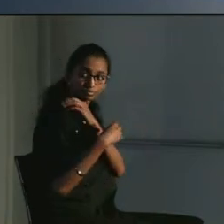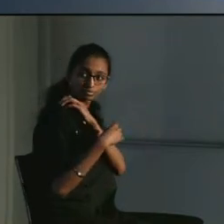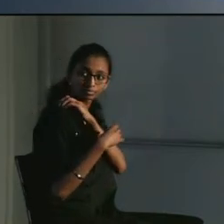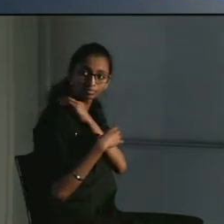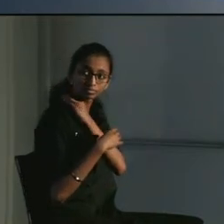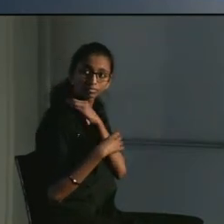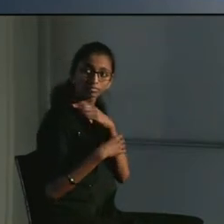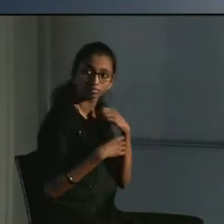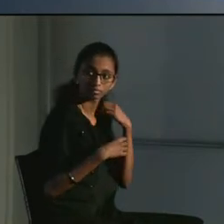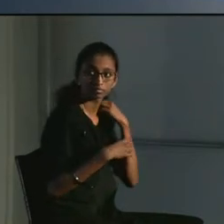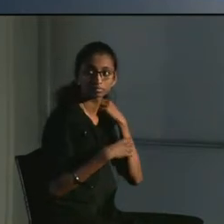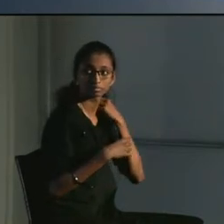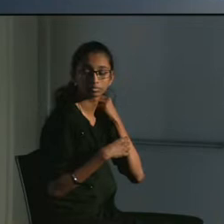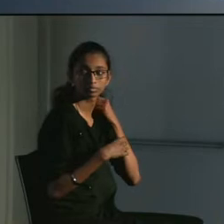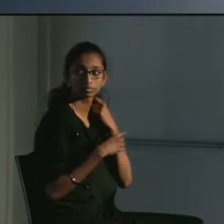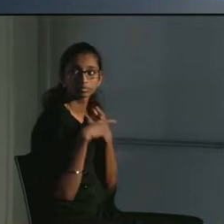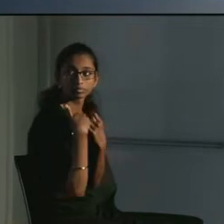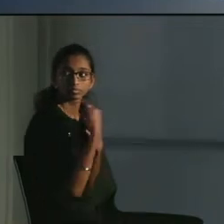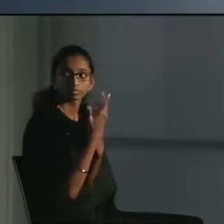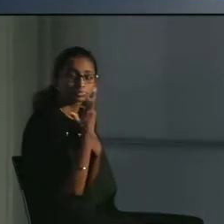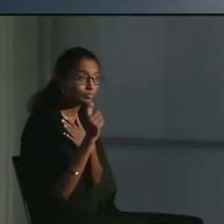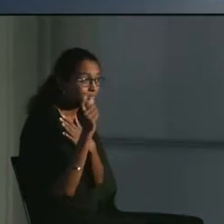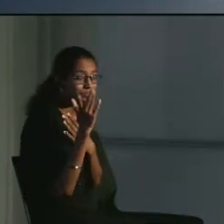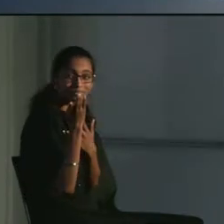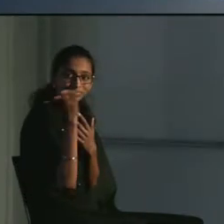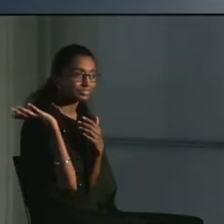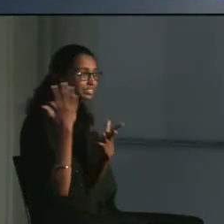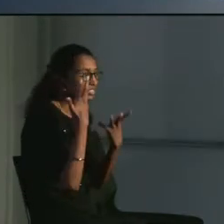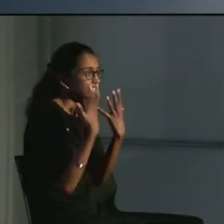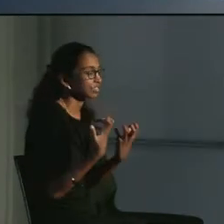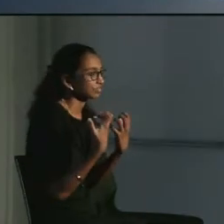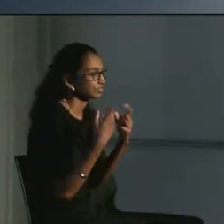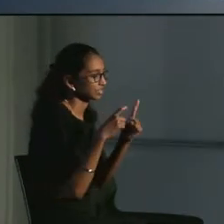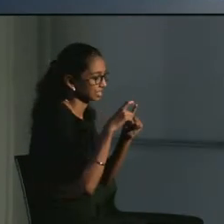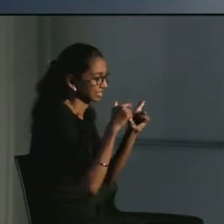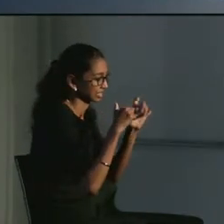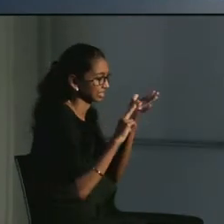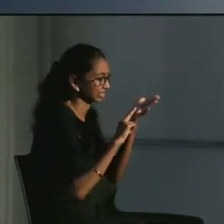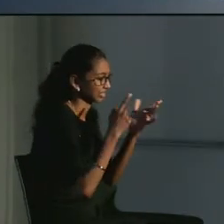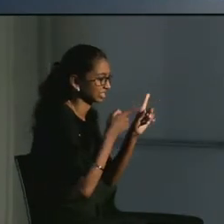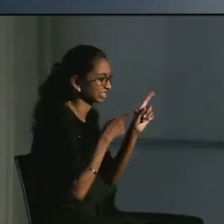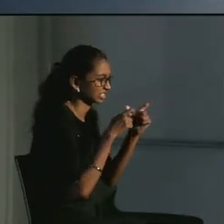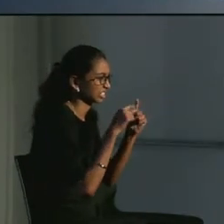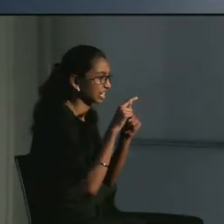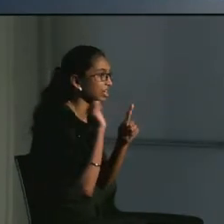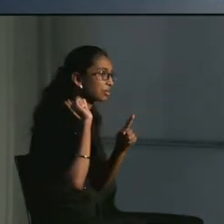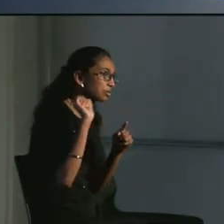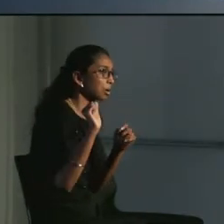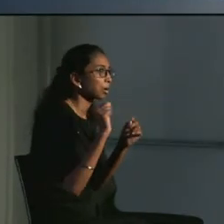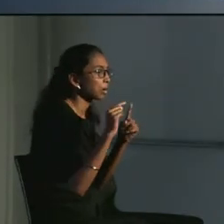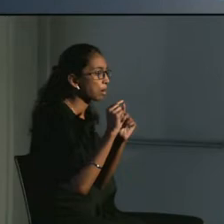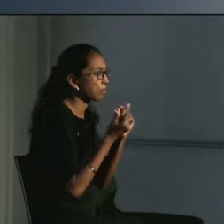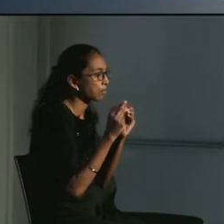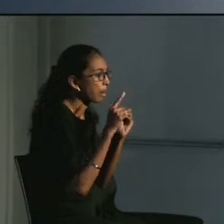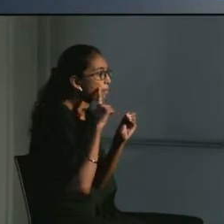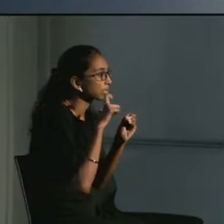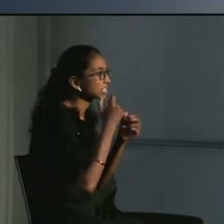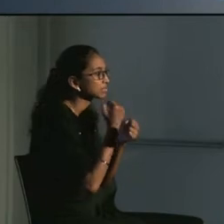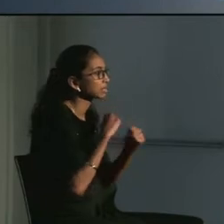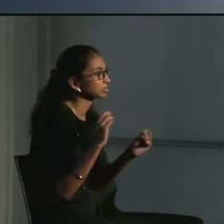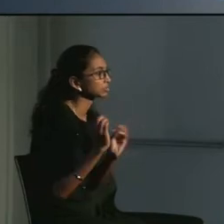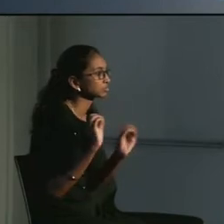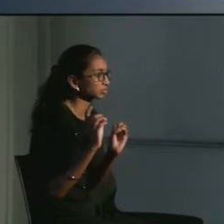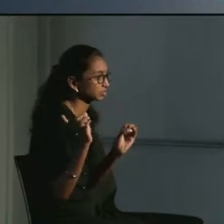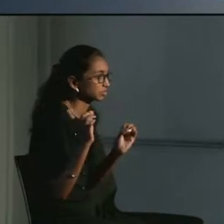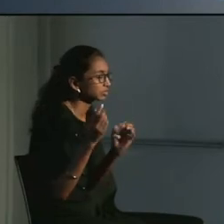the we also felt like somehow they were being denied the right of public space itself. So there